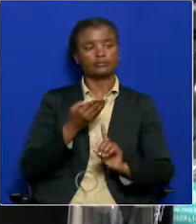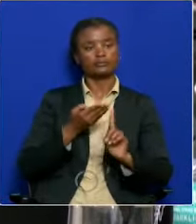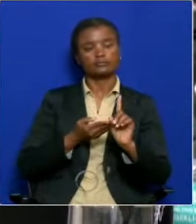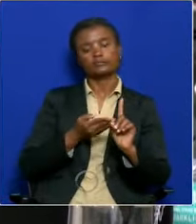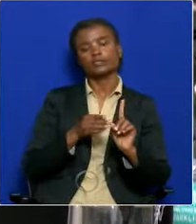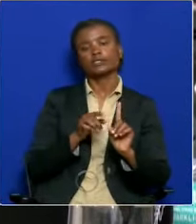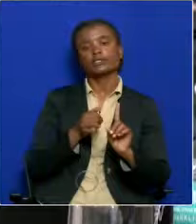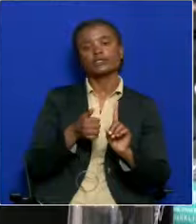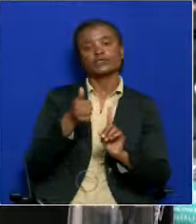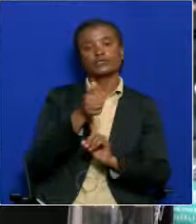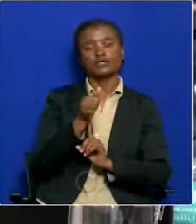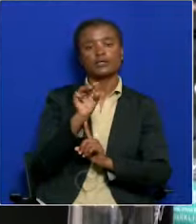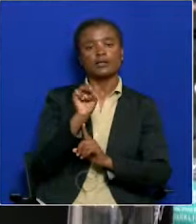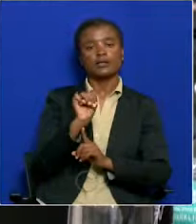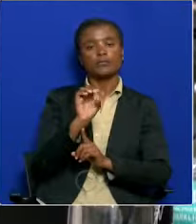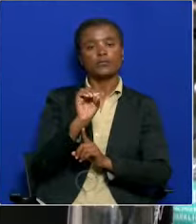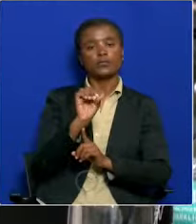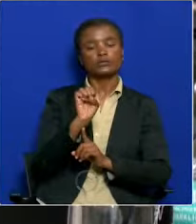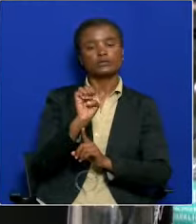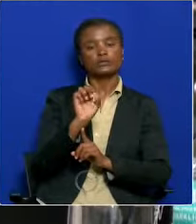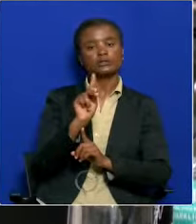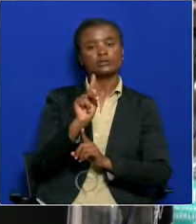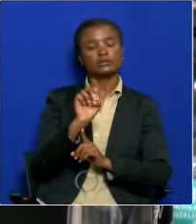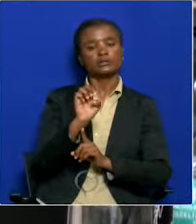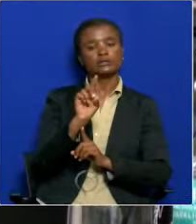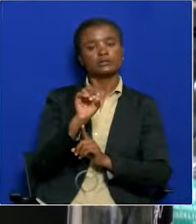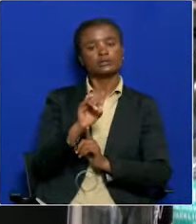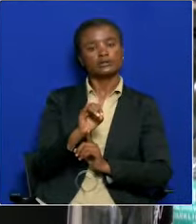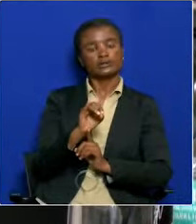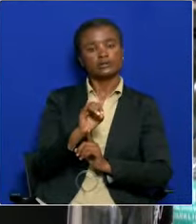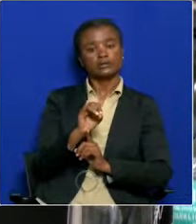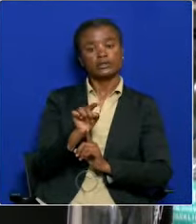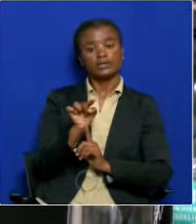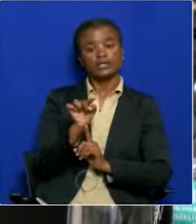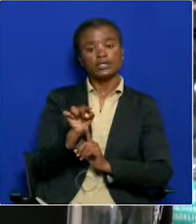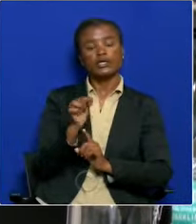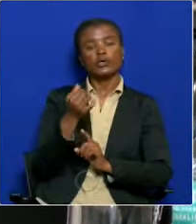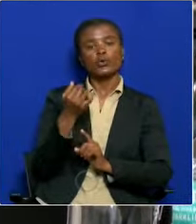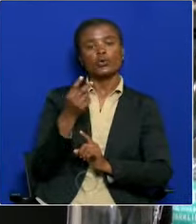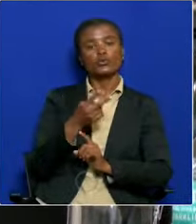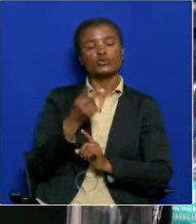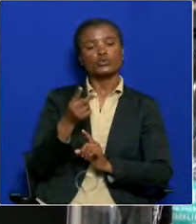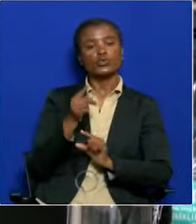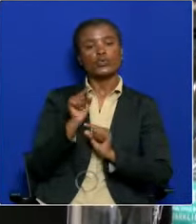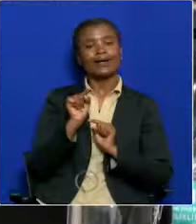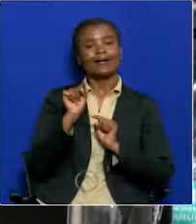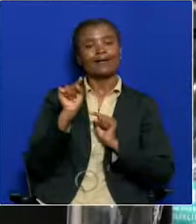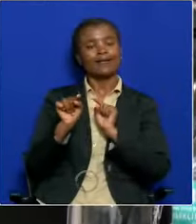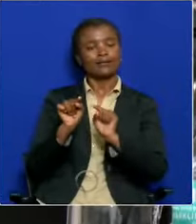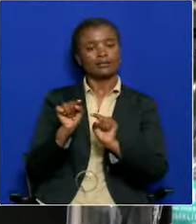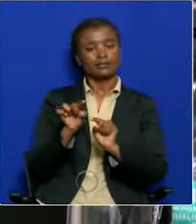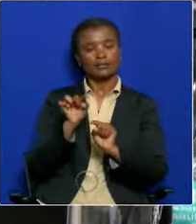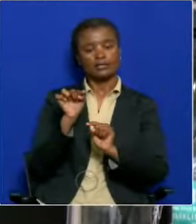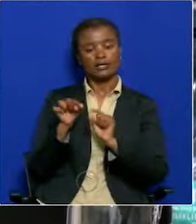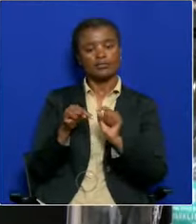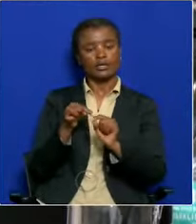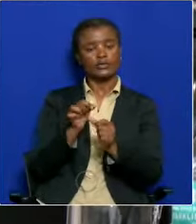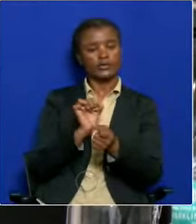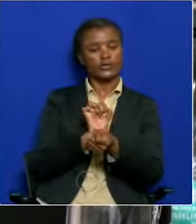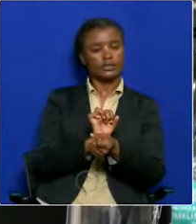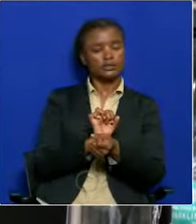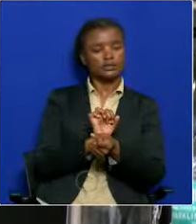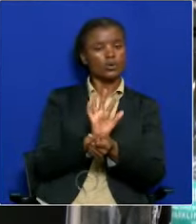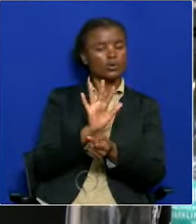and allegations related to the arrest or a court case involving